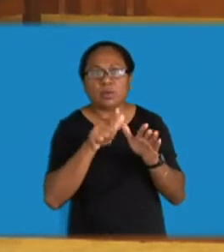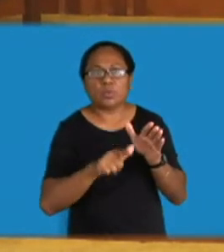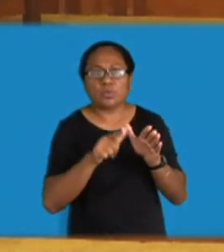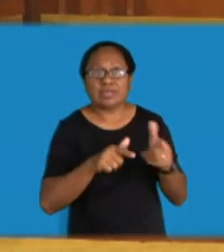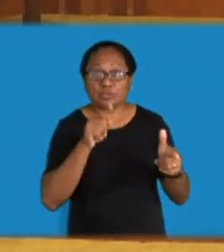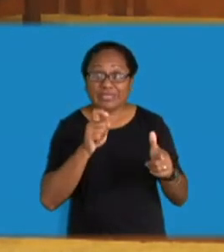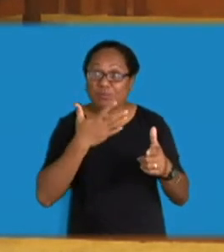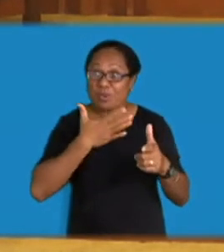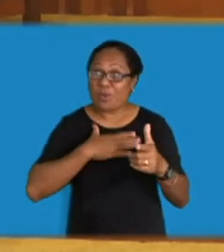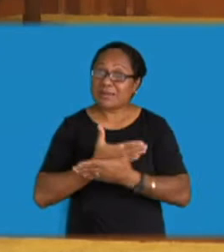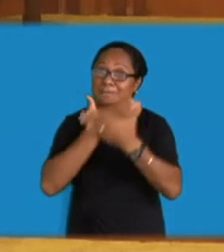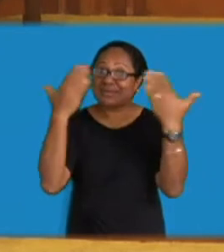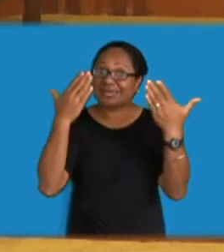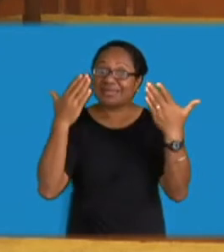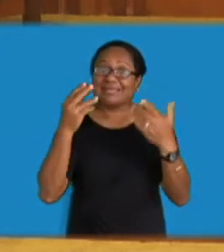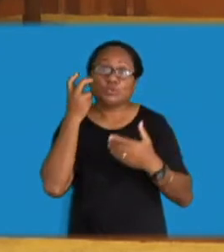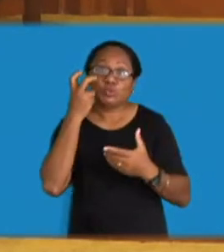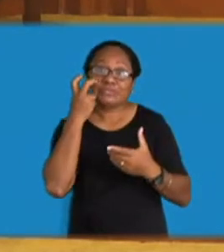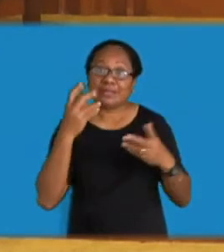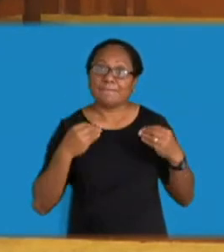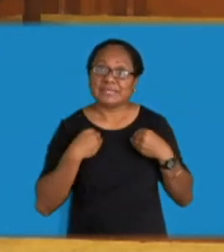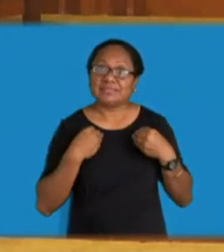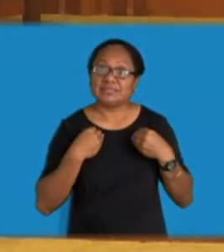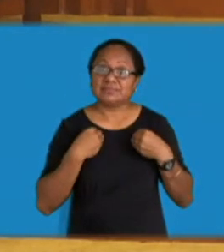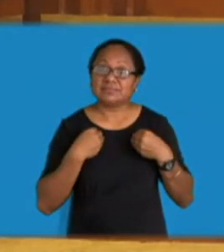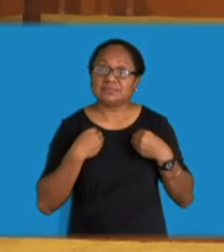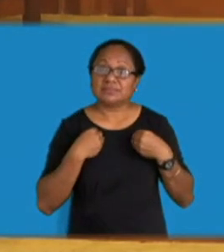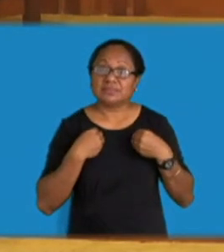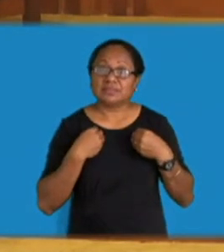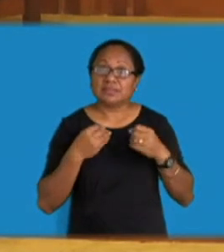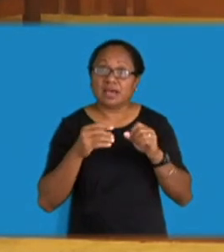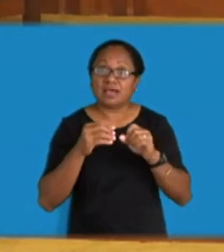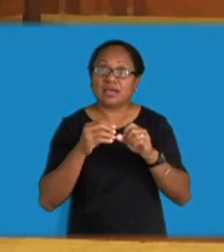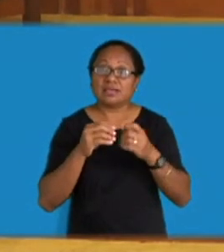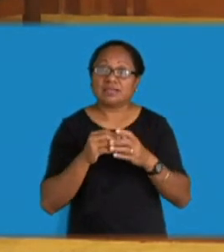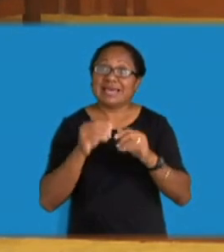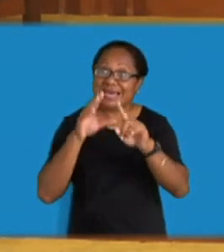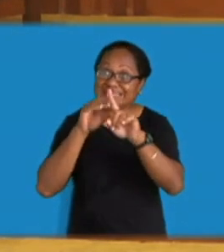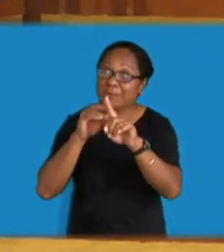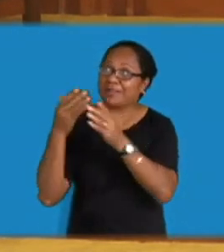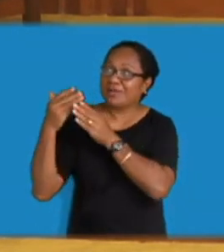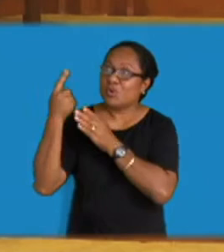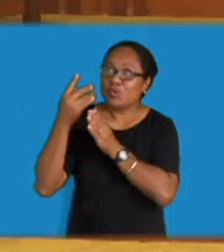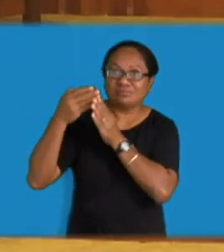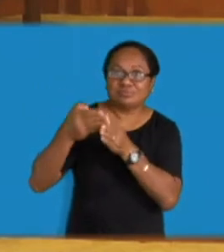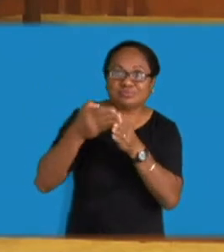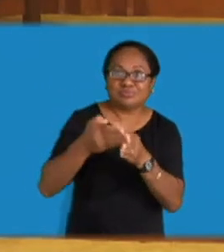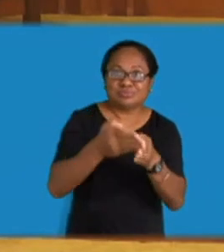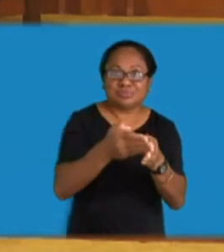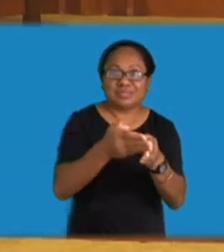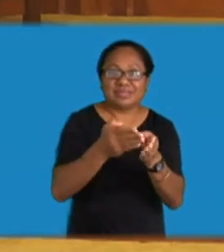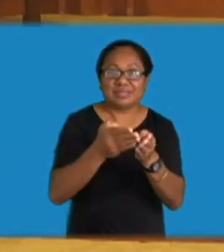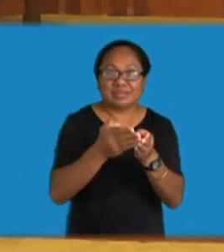big tourism industry, which includes cruise ship business as well, we ought to look at